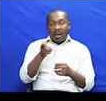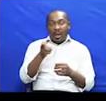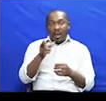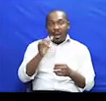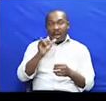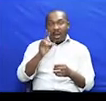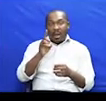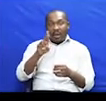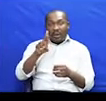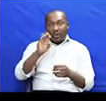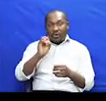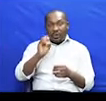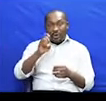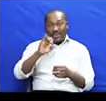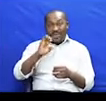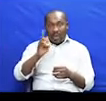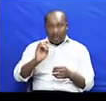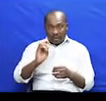titrated with